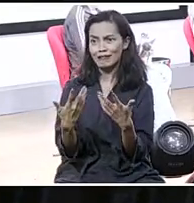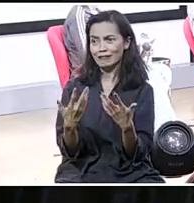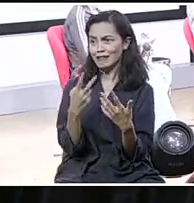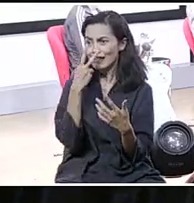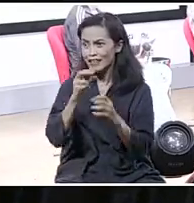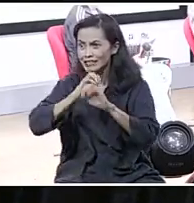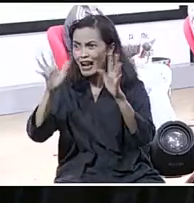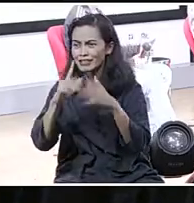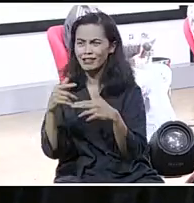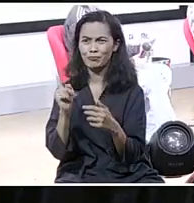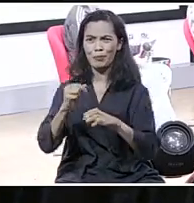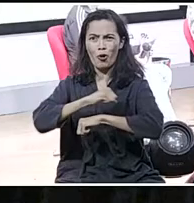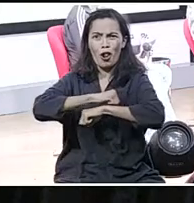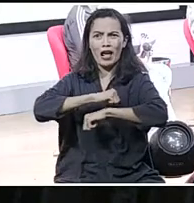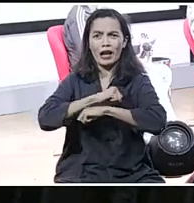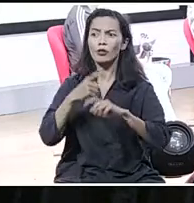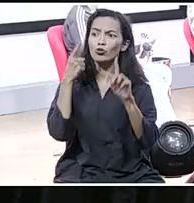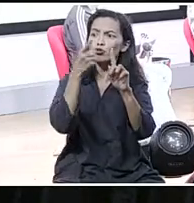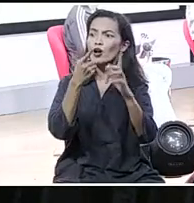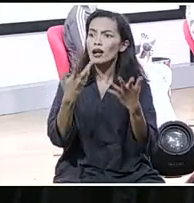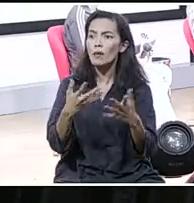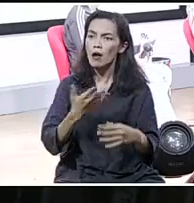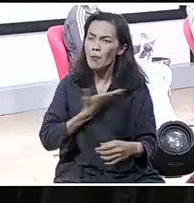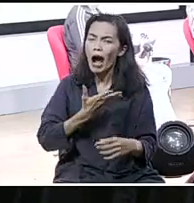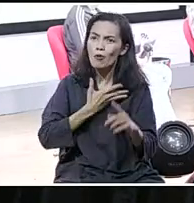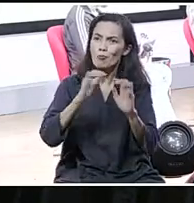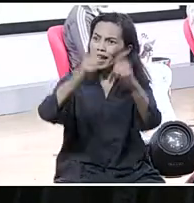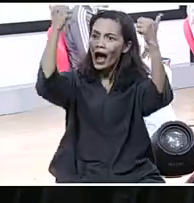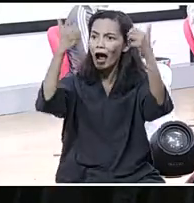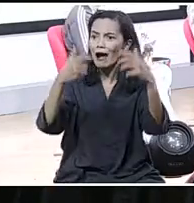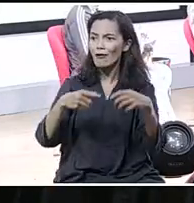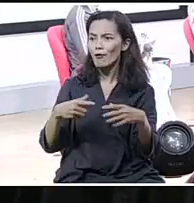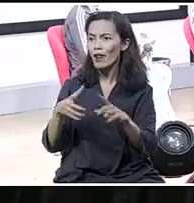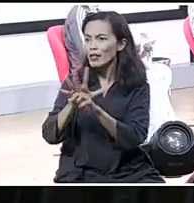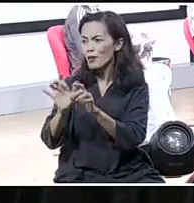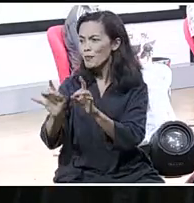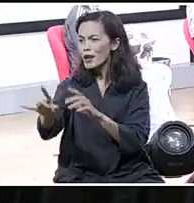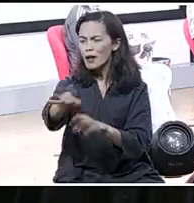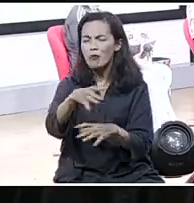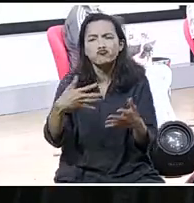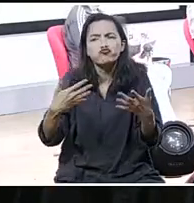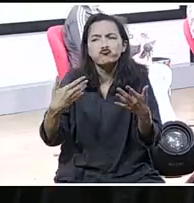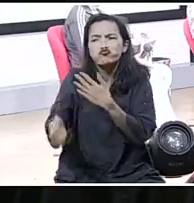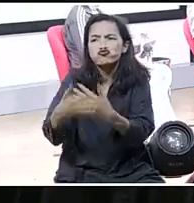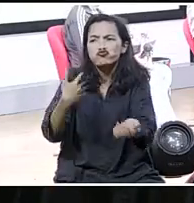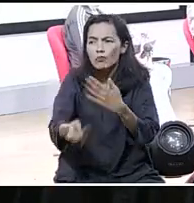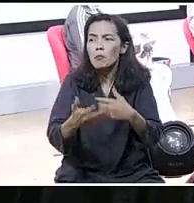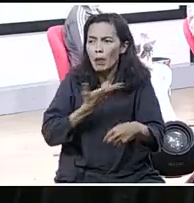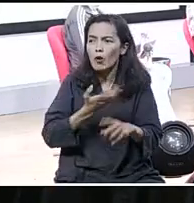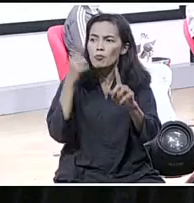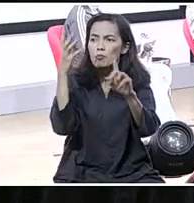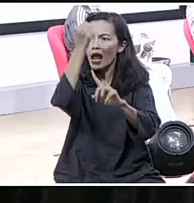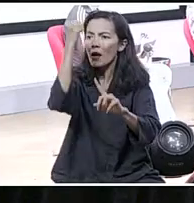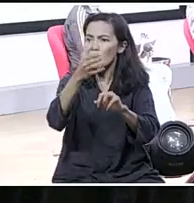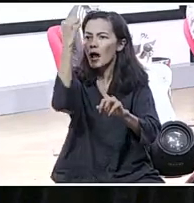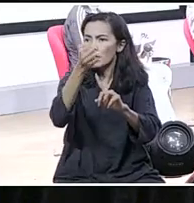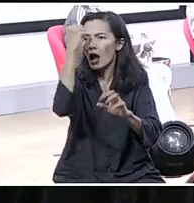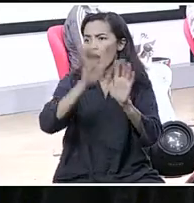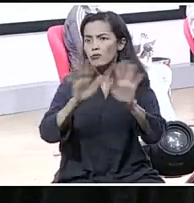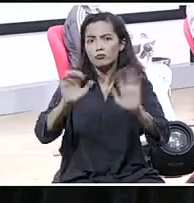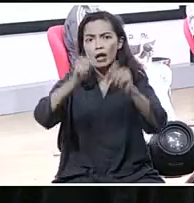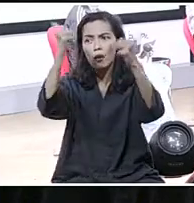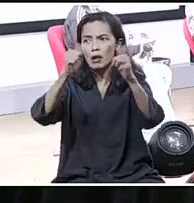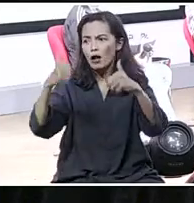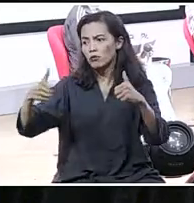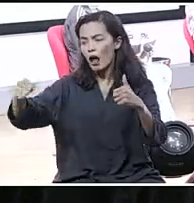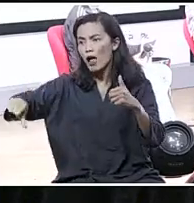You're out there with one common goal, to win. And I think when you apply that to life, whether it's personal or professional,